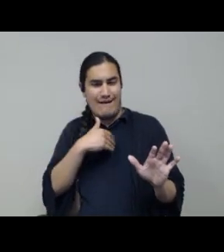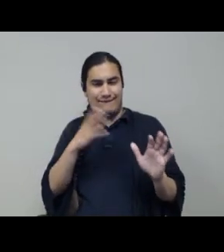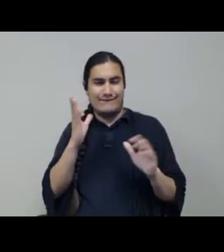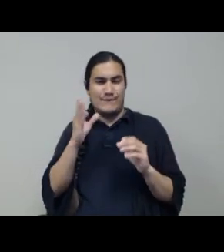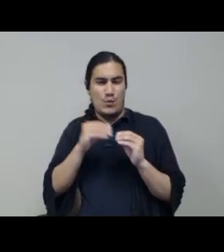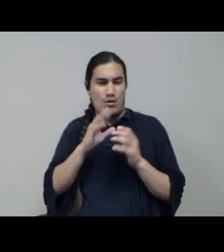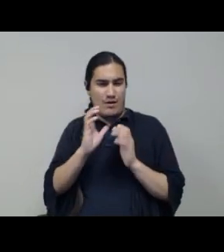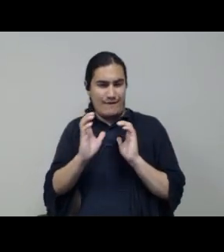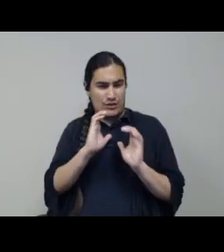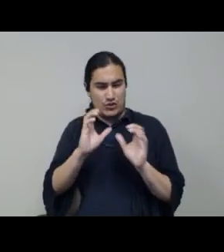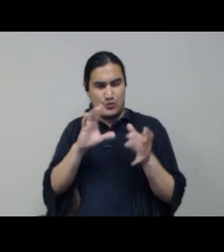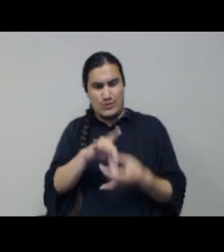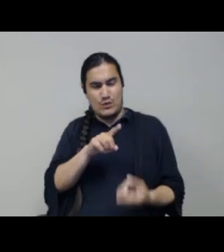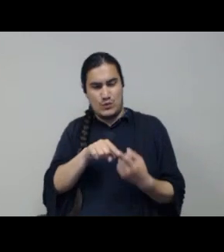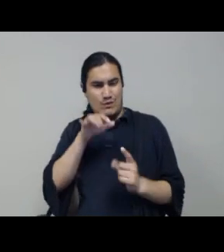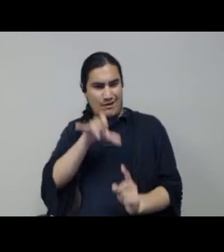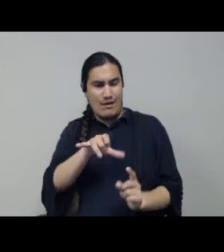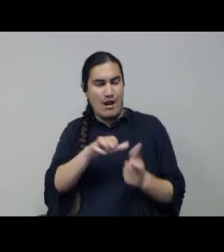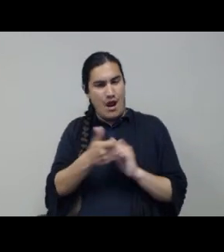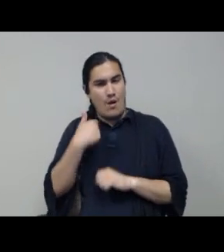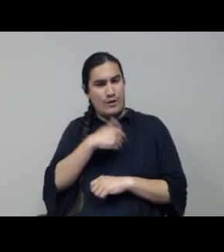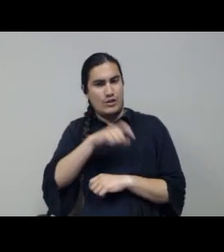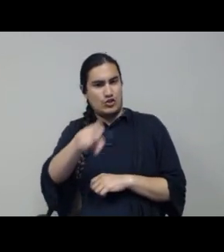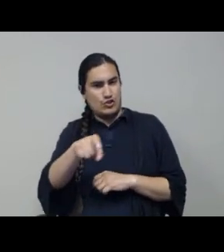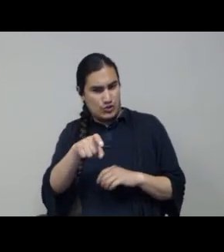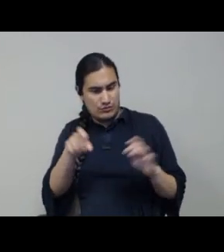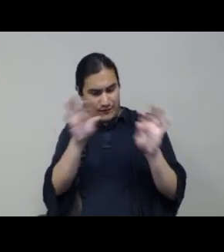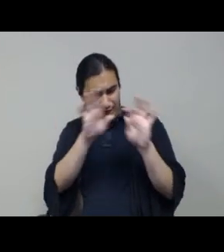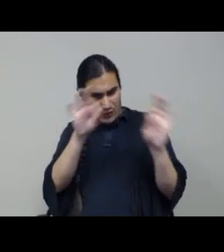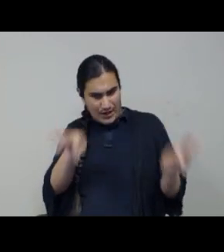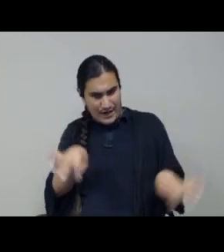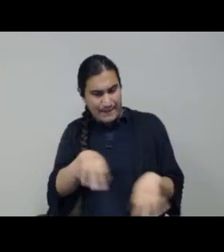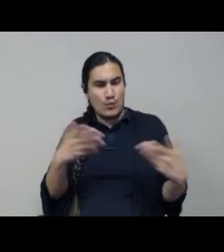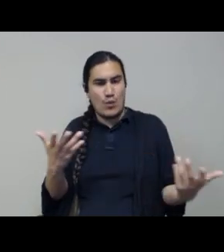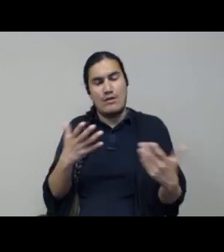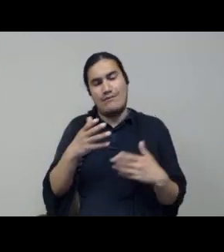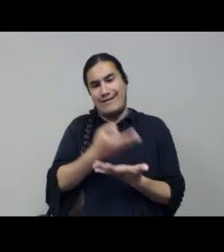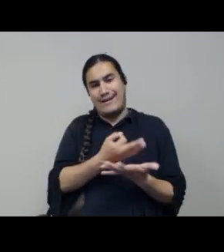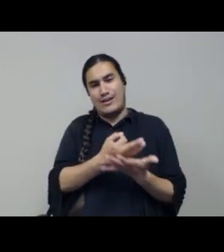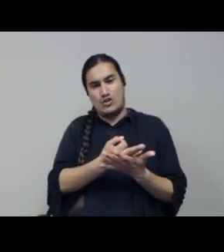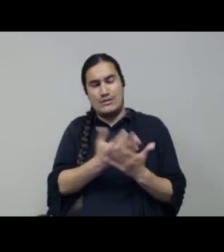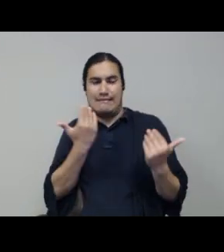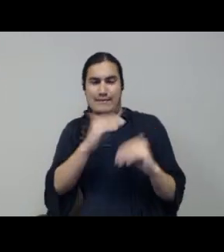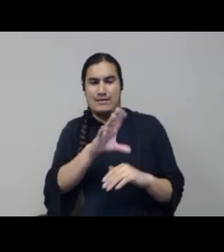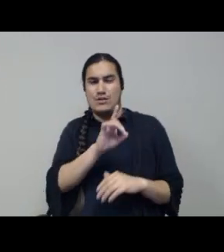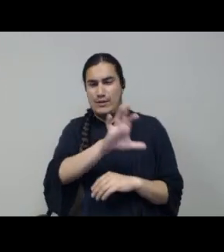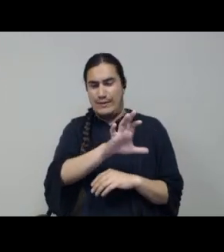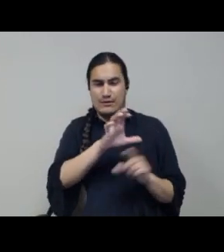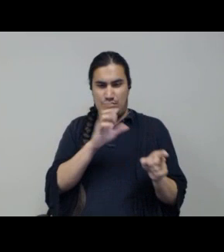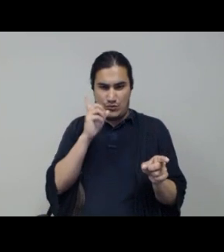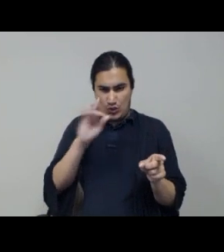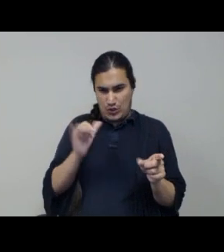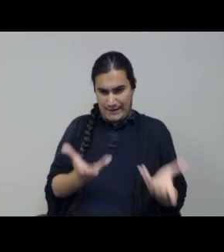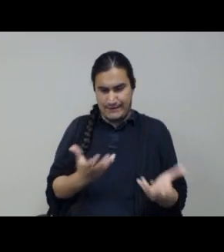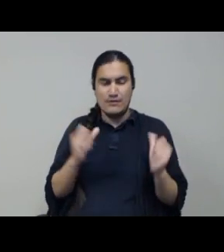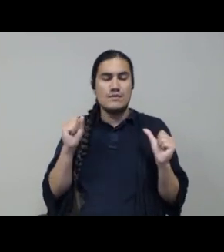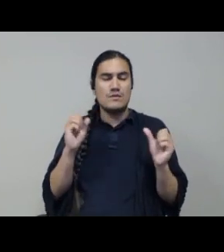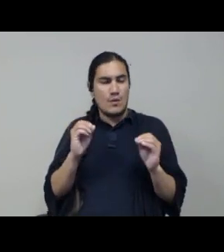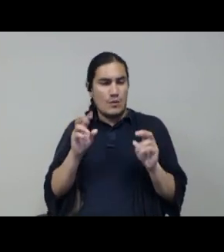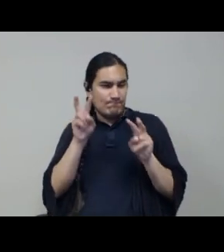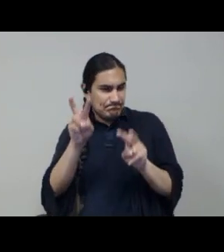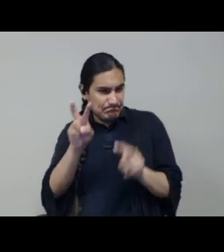to, how we should frame what a financially constrained document could potentially look like. So very much looking